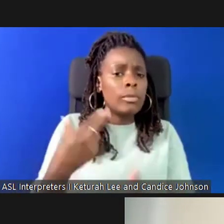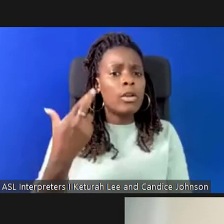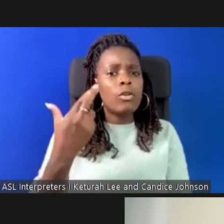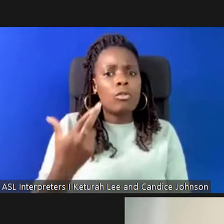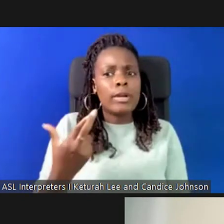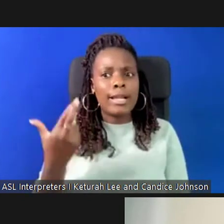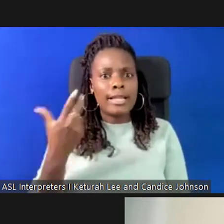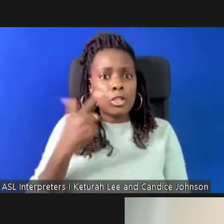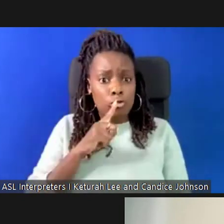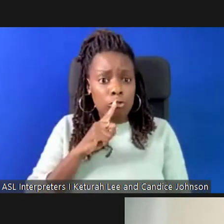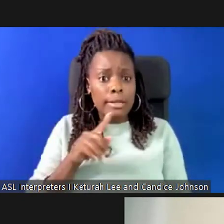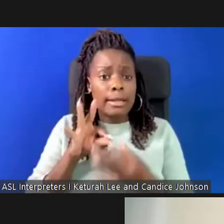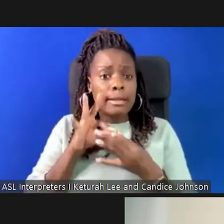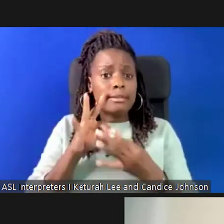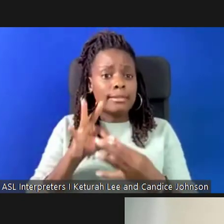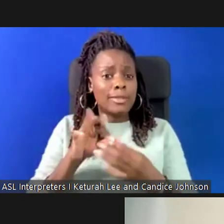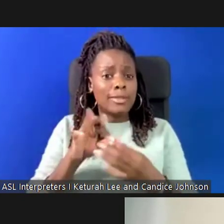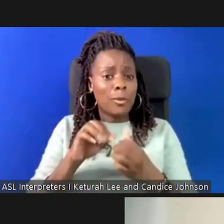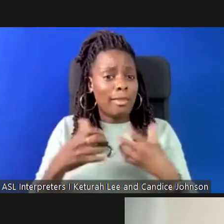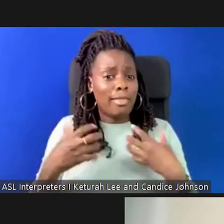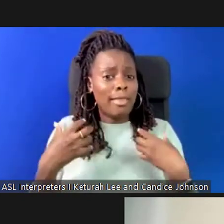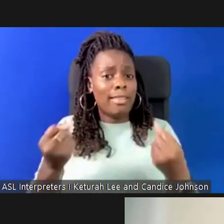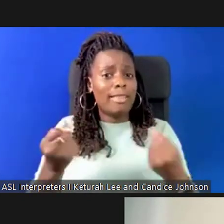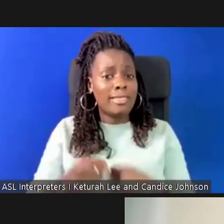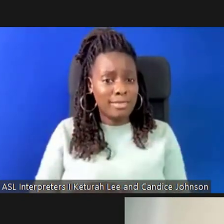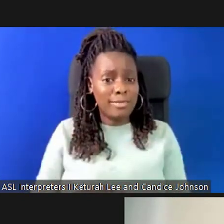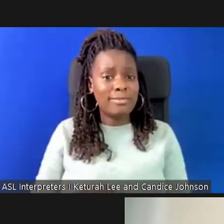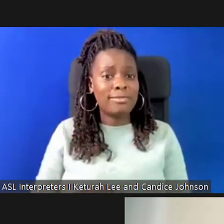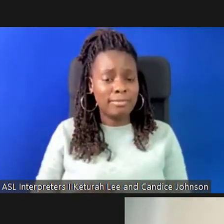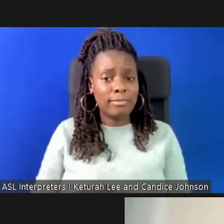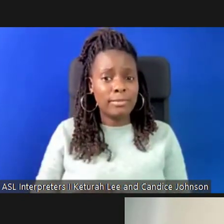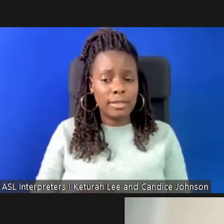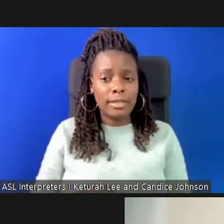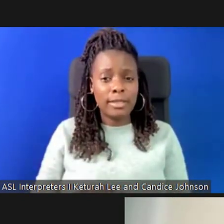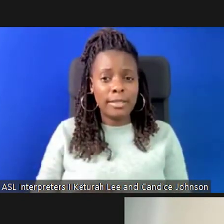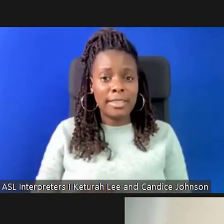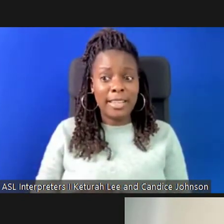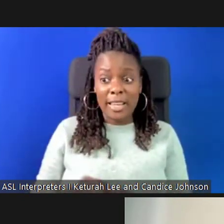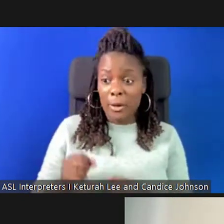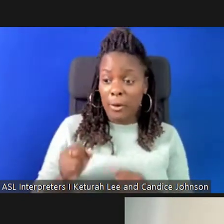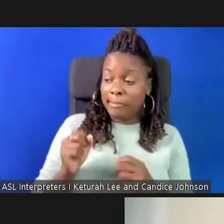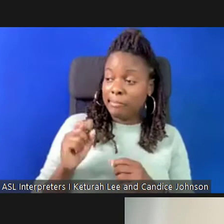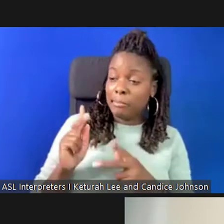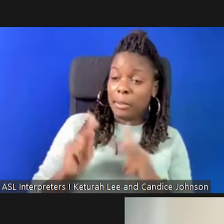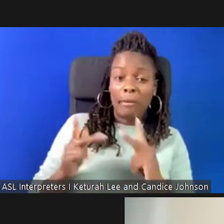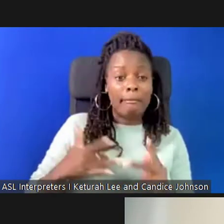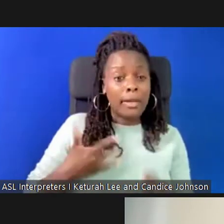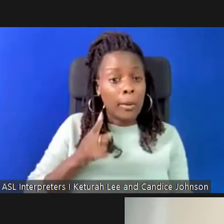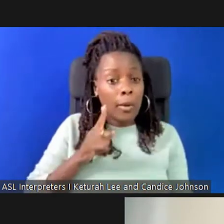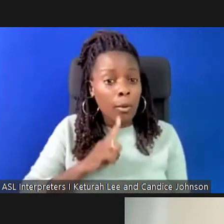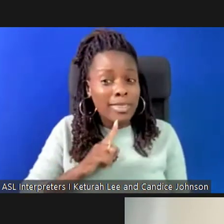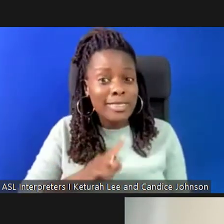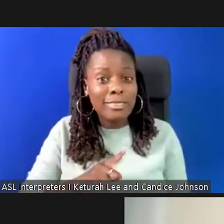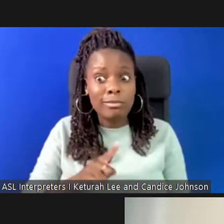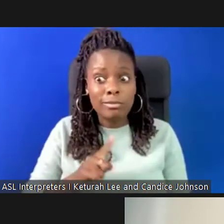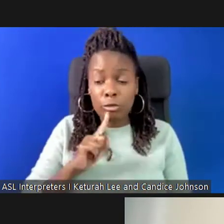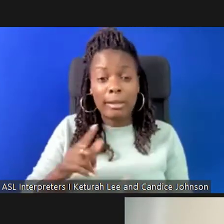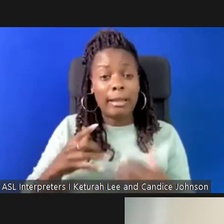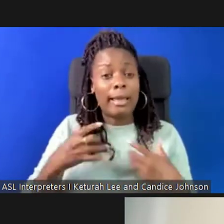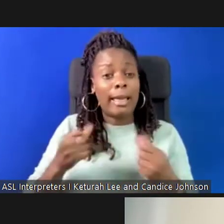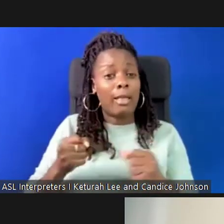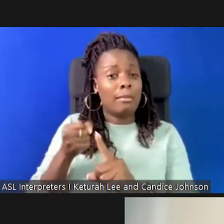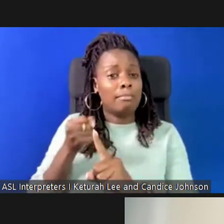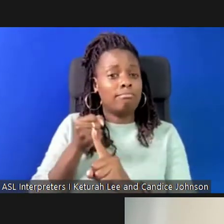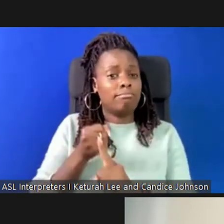that people really are impacted when they feel loneliness, especially for a prolonged period of time. So I think there's a